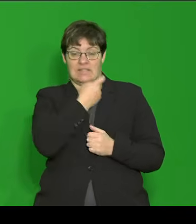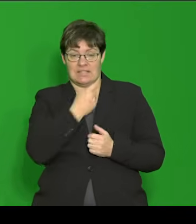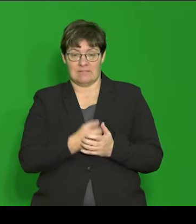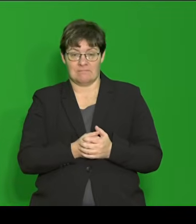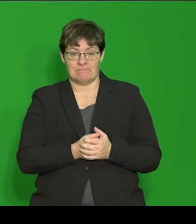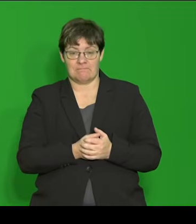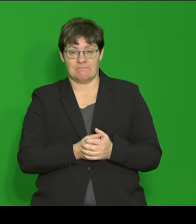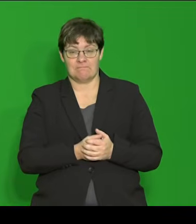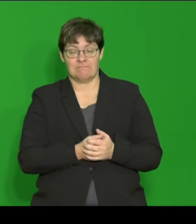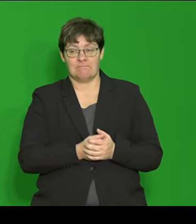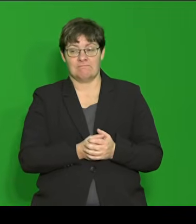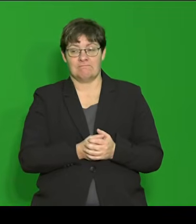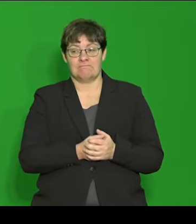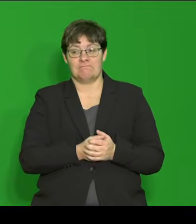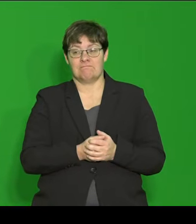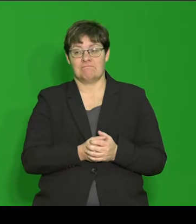teeth.